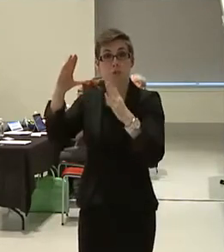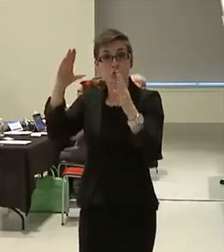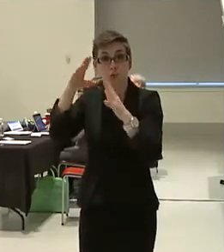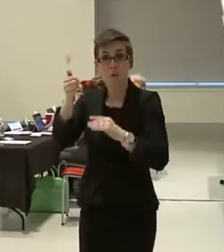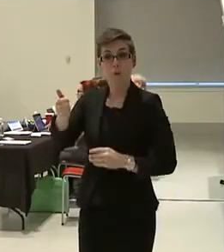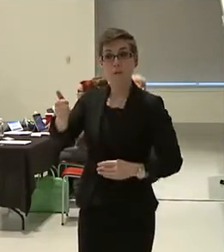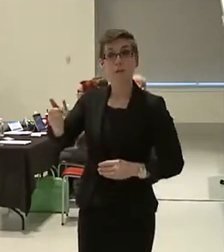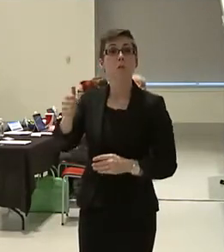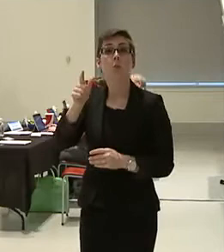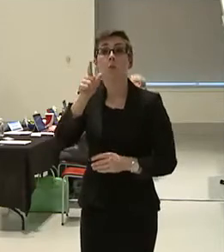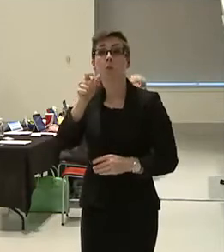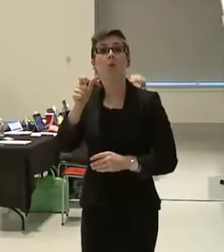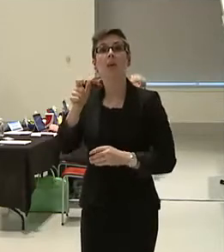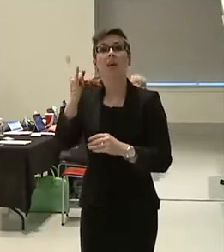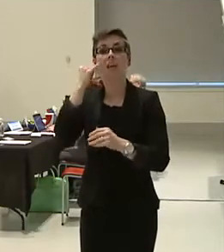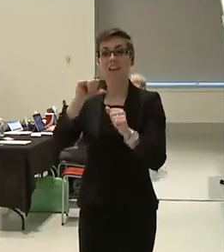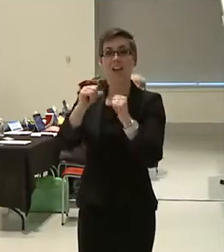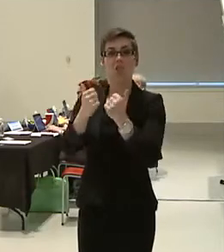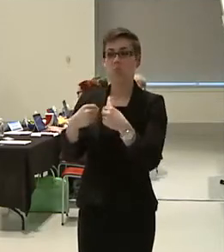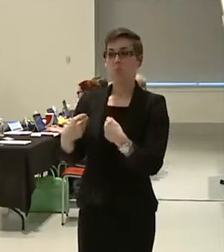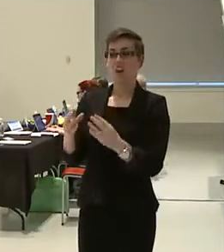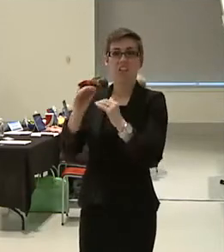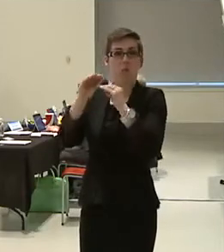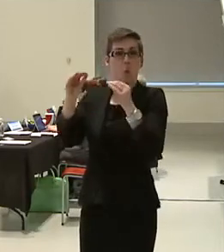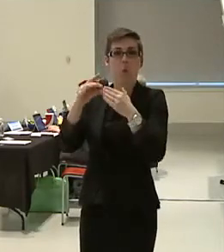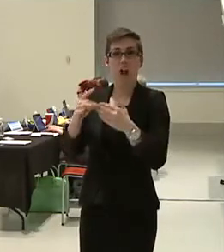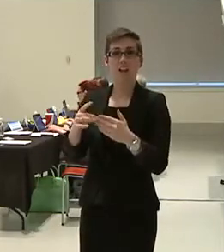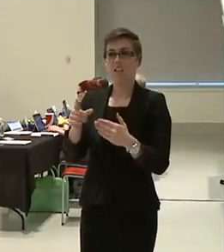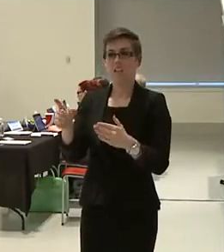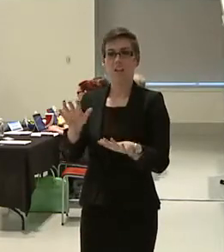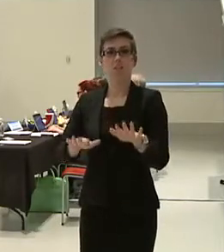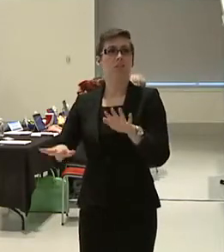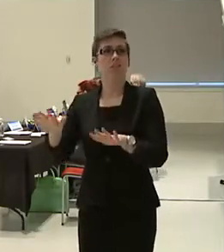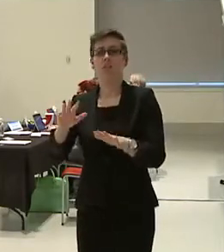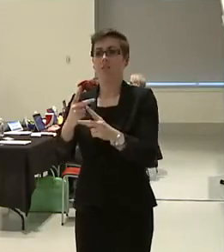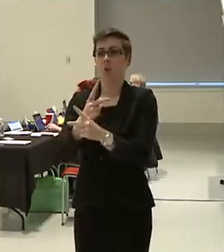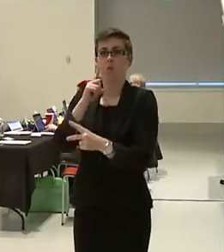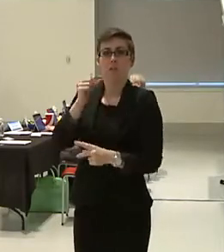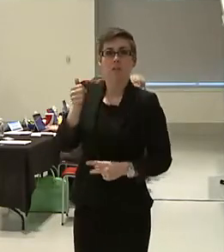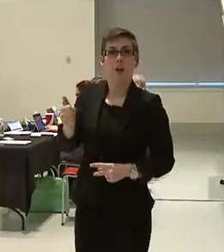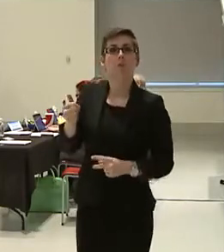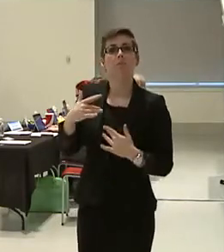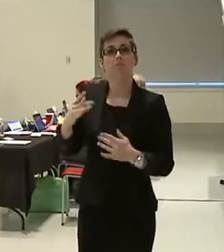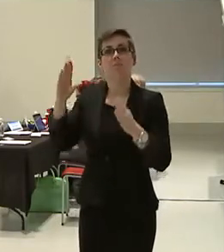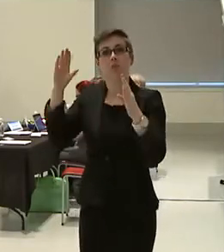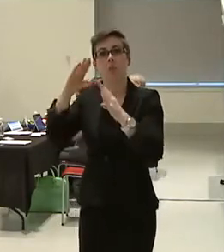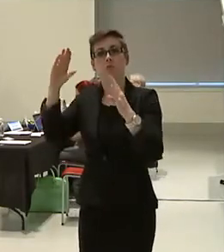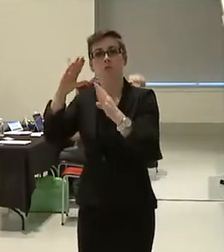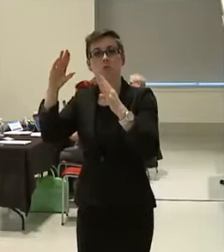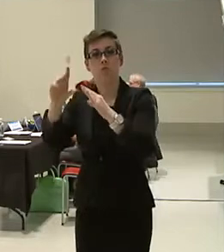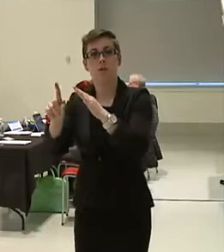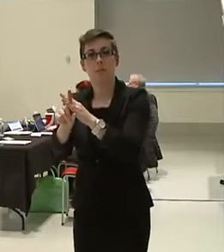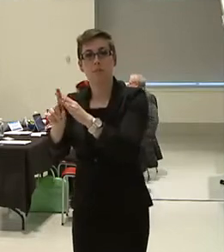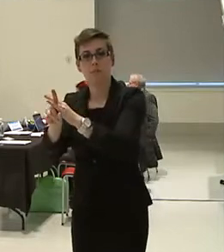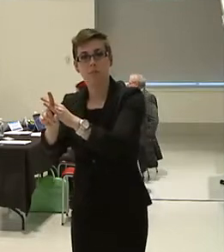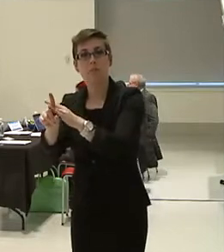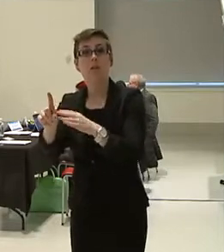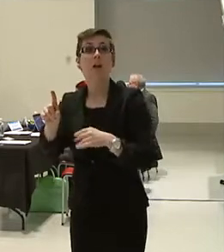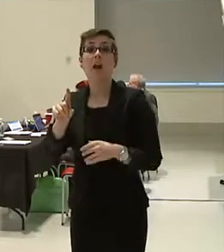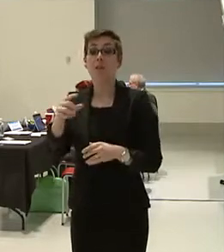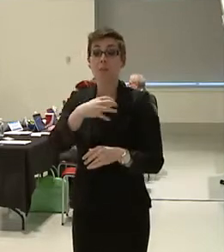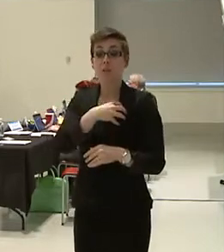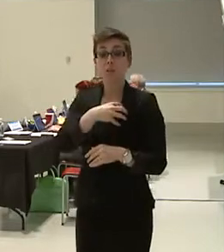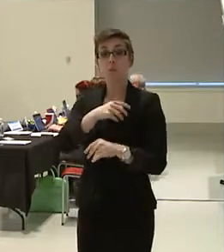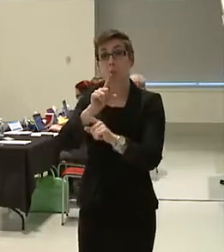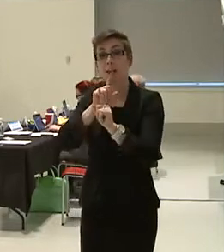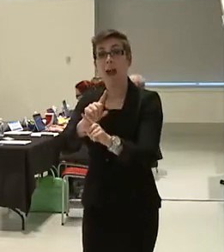are the ones whose agencies provide no guidance and no training. Police leaders should also not overreact when something bad happens, because